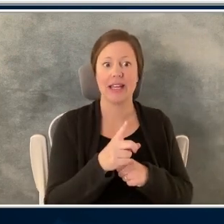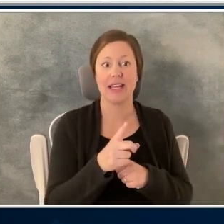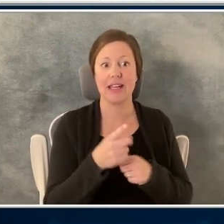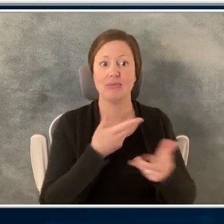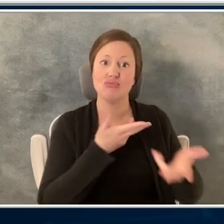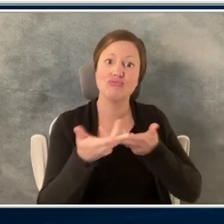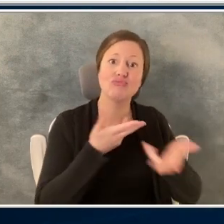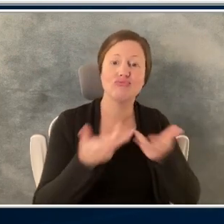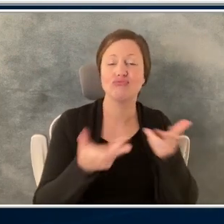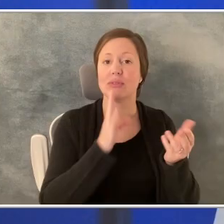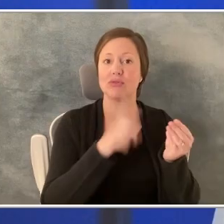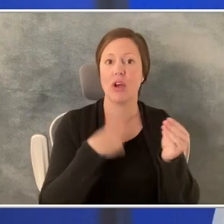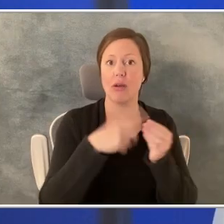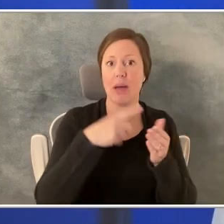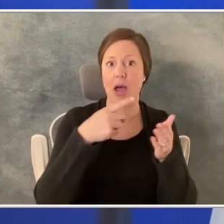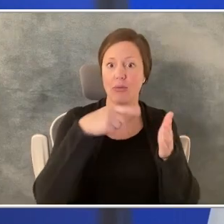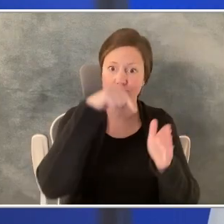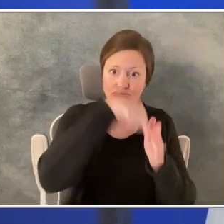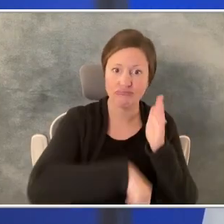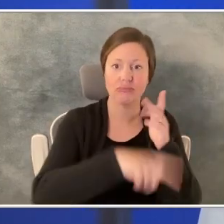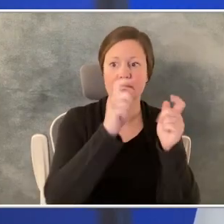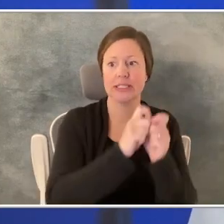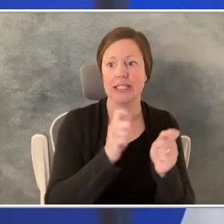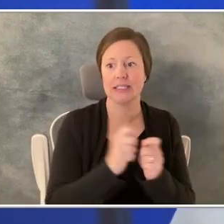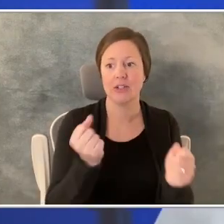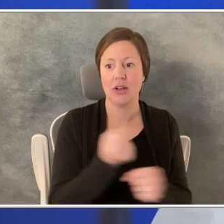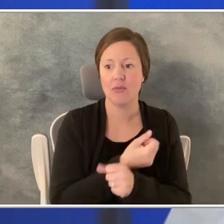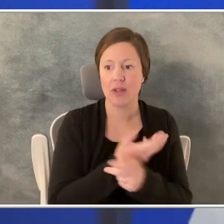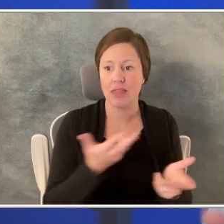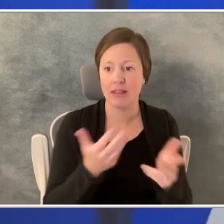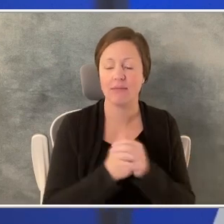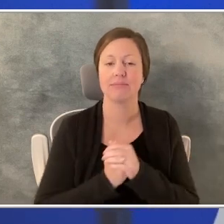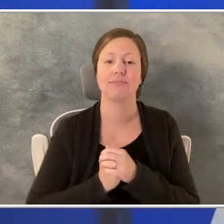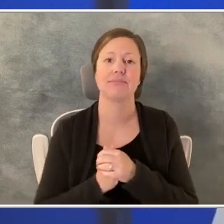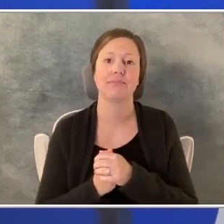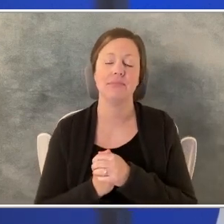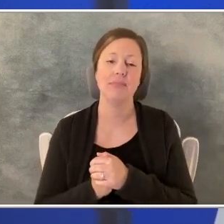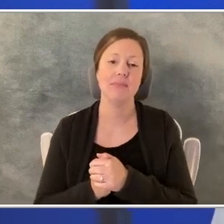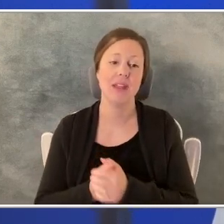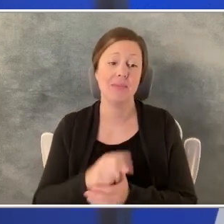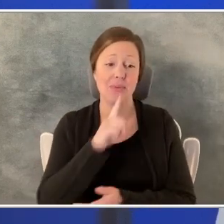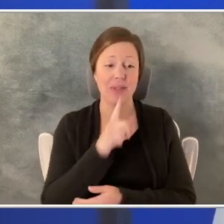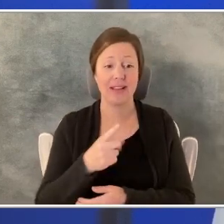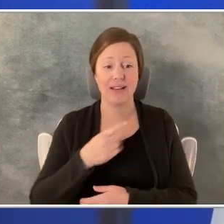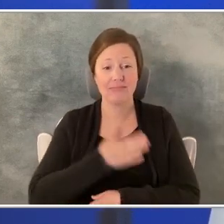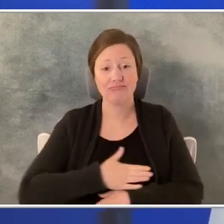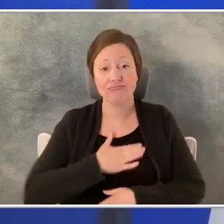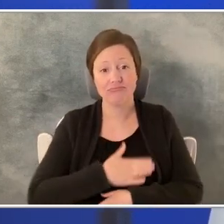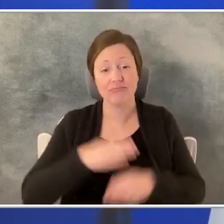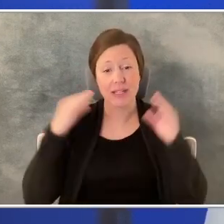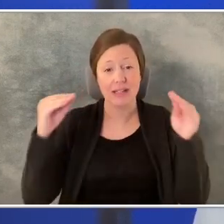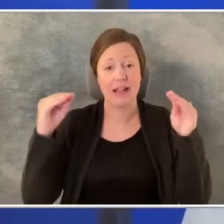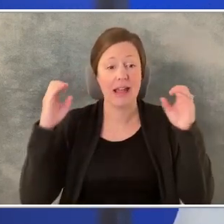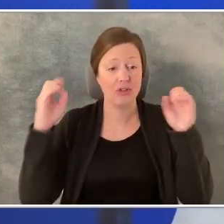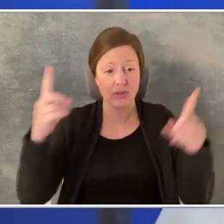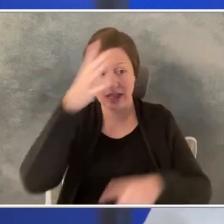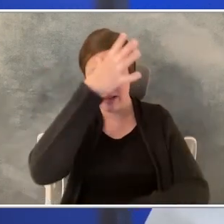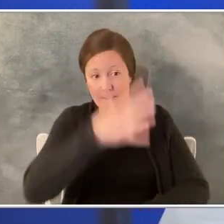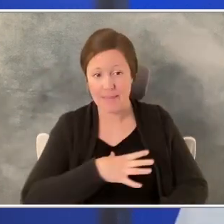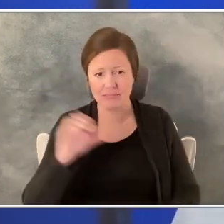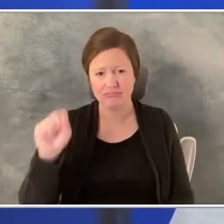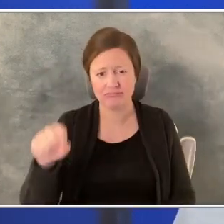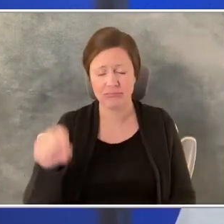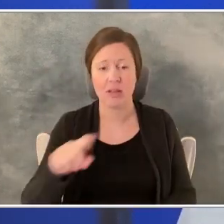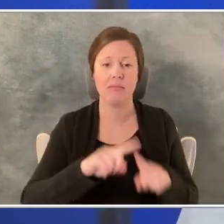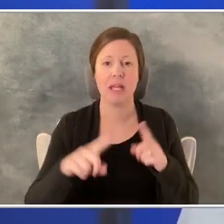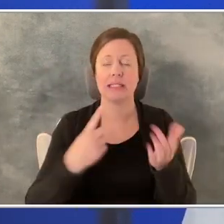able to dive right in. While I love educating men, I really do. Sometimes in those